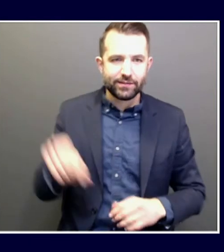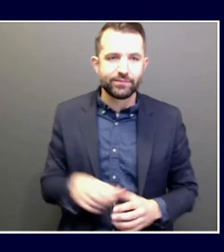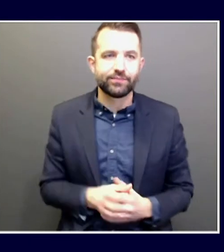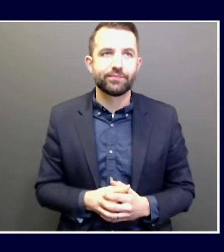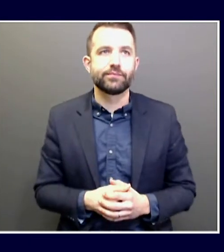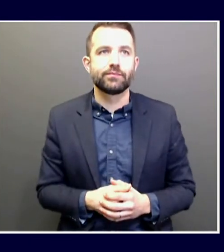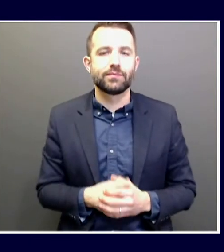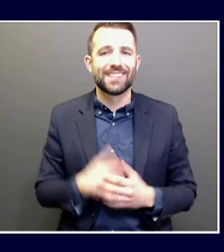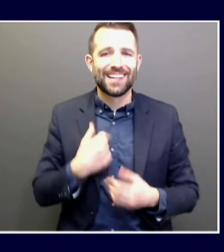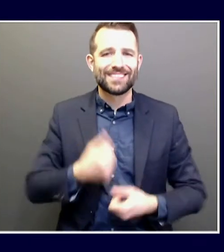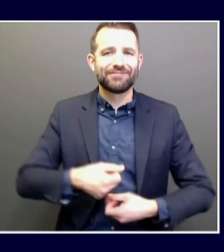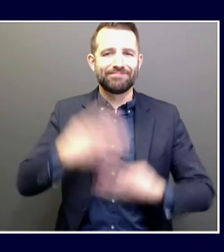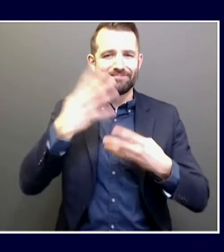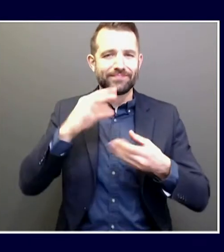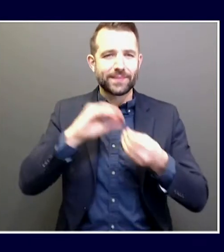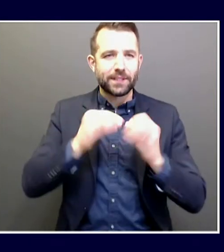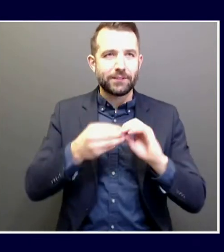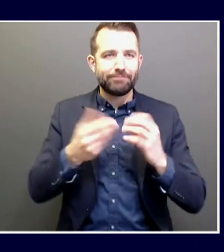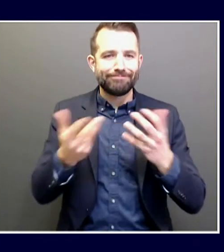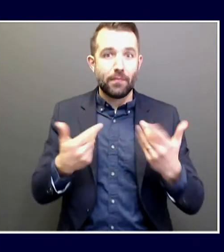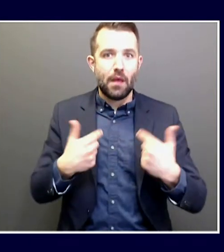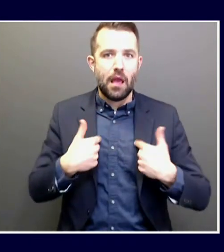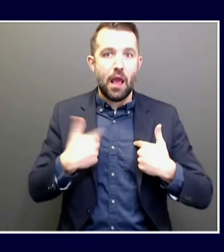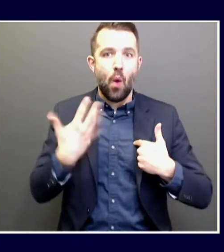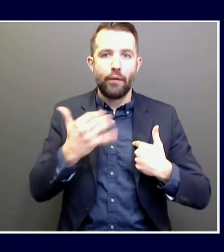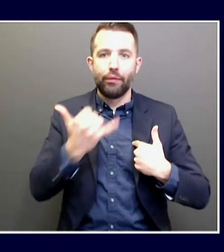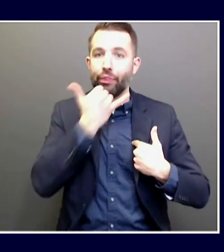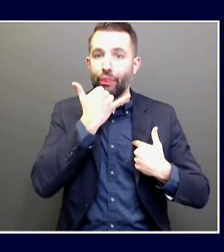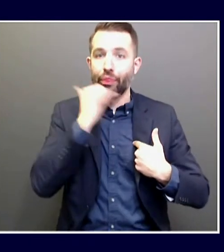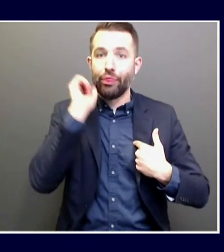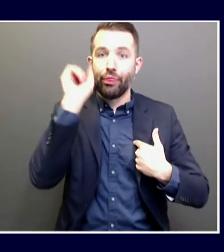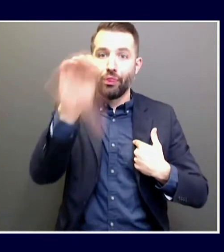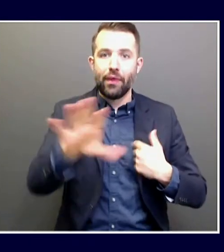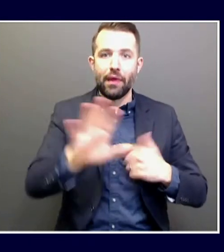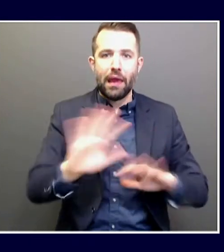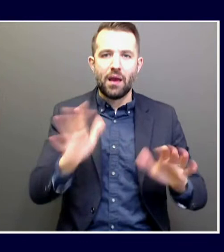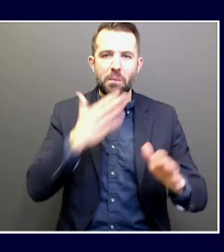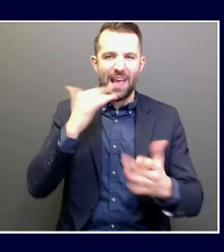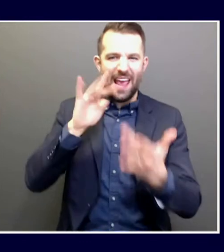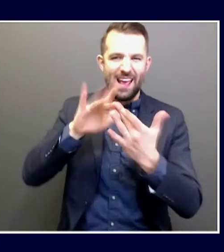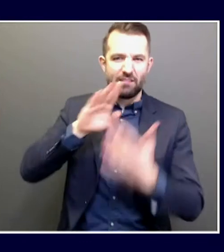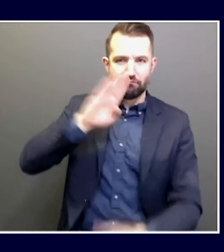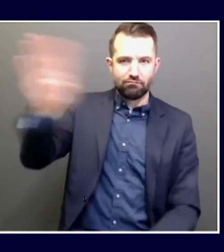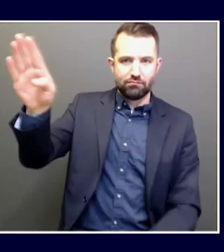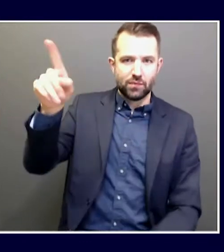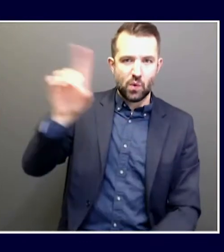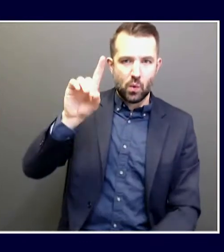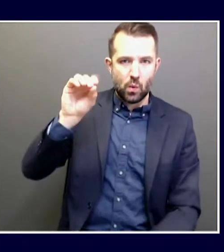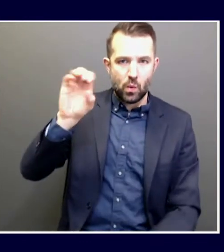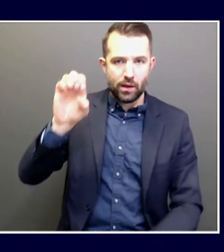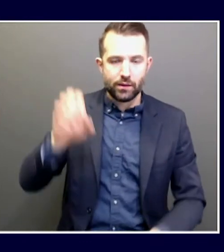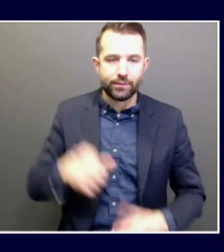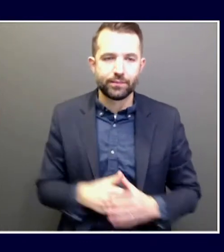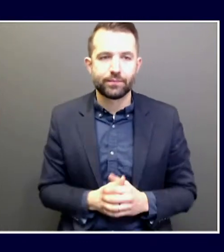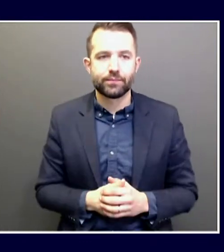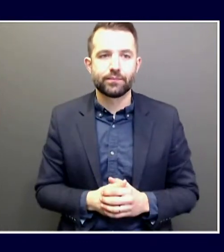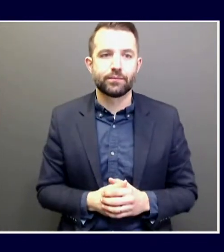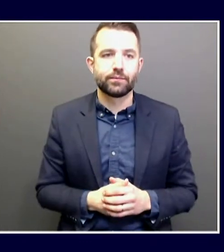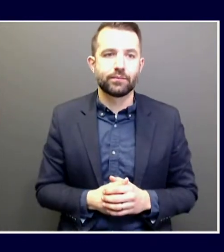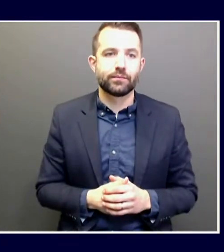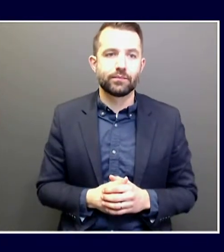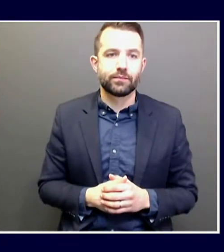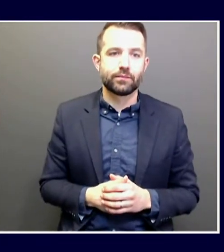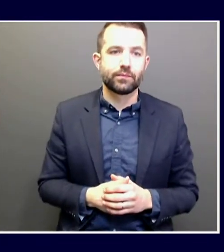rather, unless I have it clear and crisp, I don't want to give anything incorrectly over the air. So the Maine Department of Education would